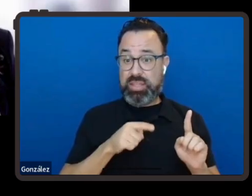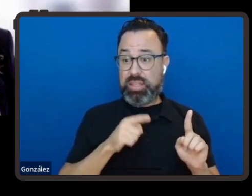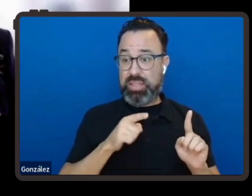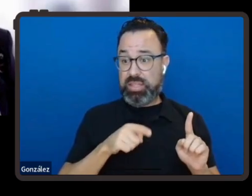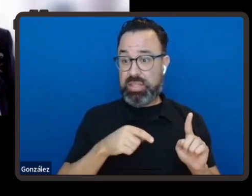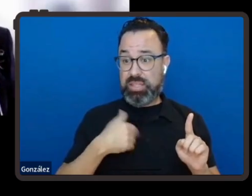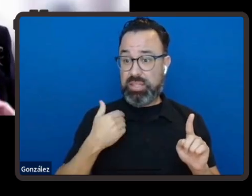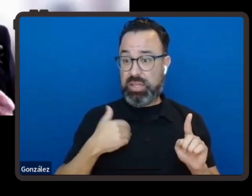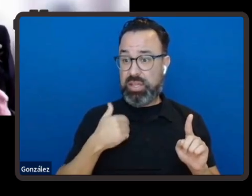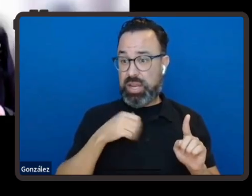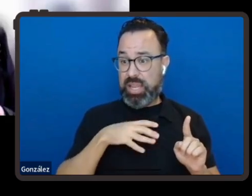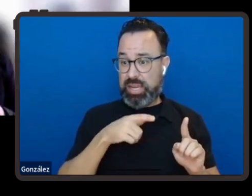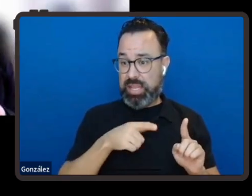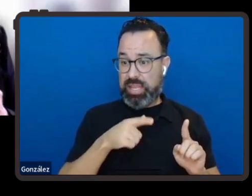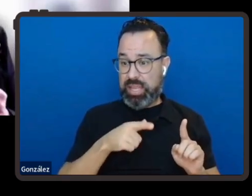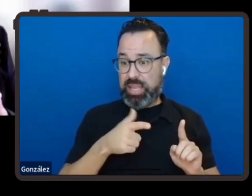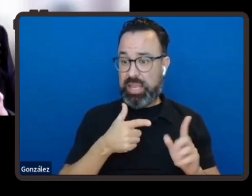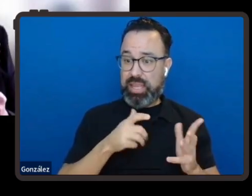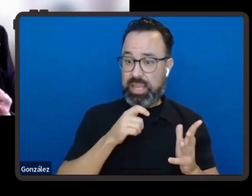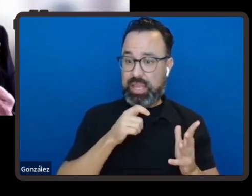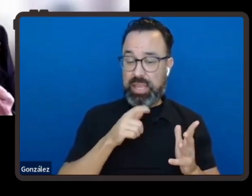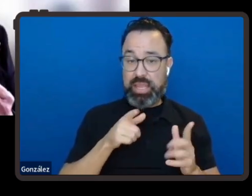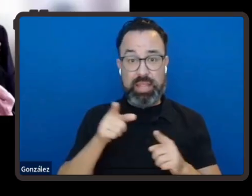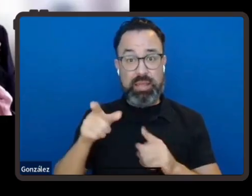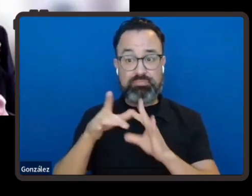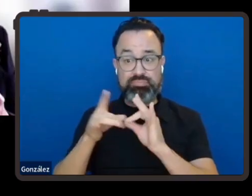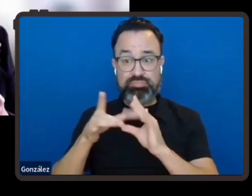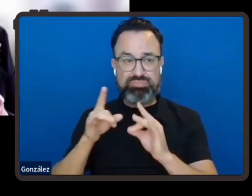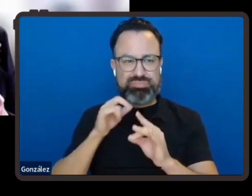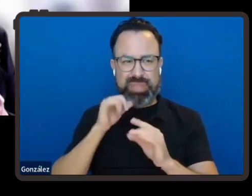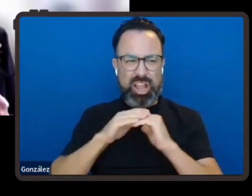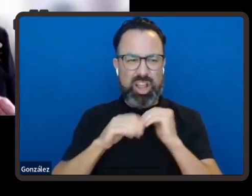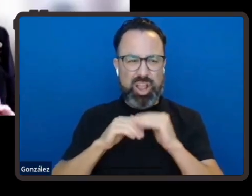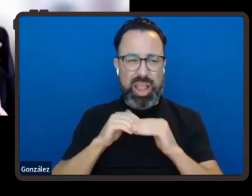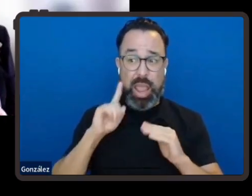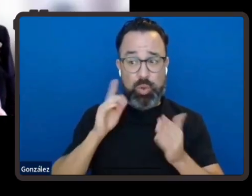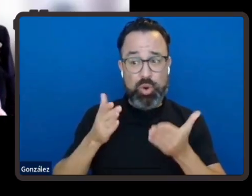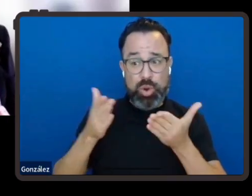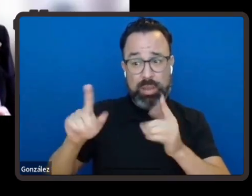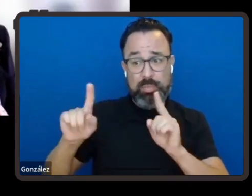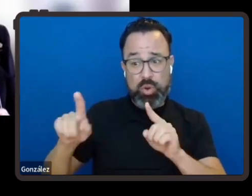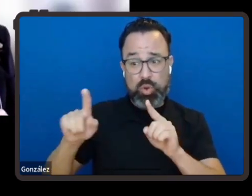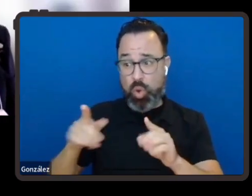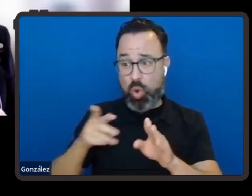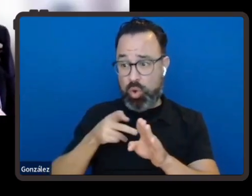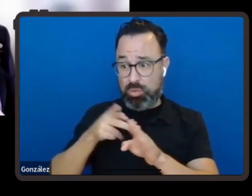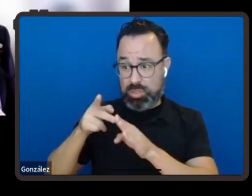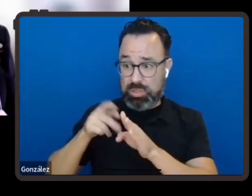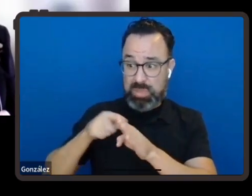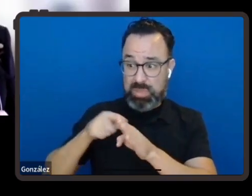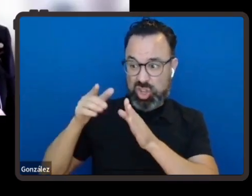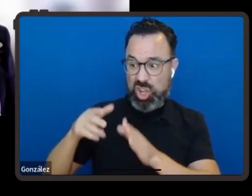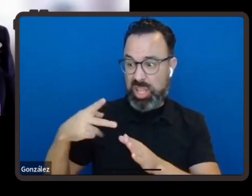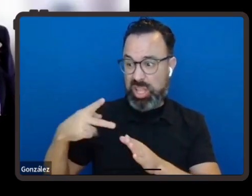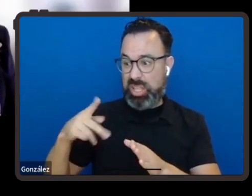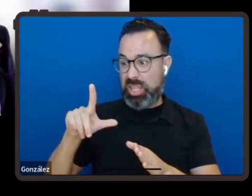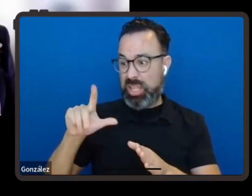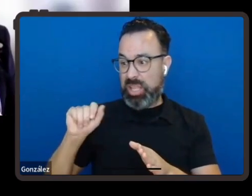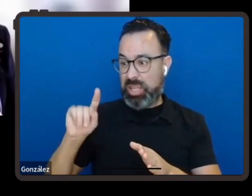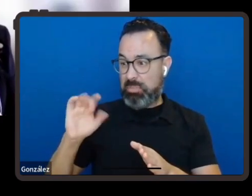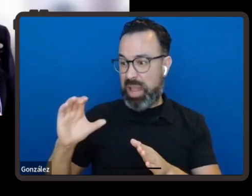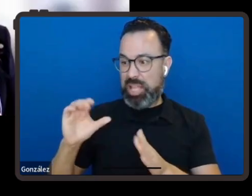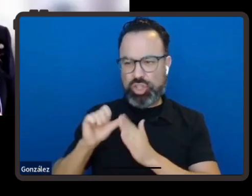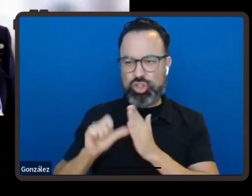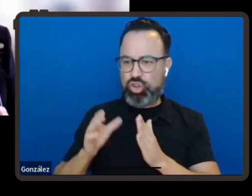got discomfort, so I'd recommend seeing a plastic surgeon specialist that specializes in facial